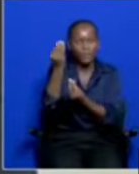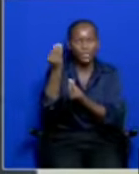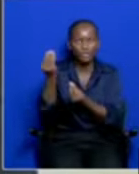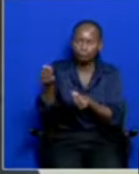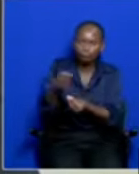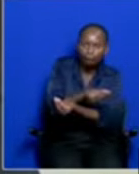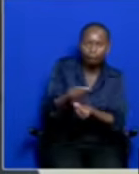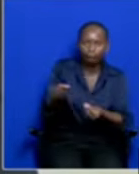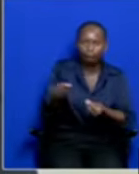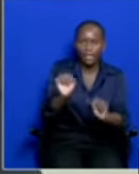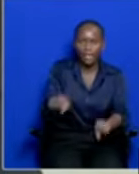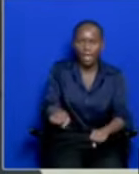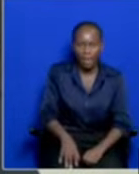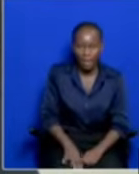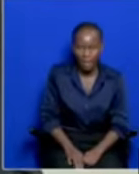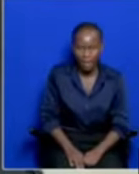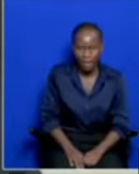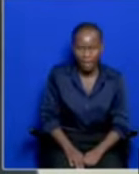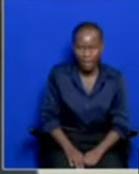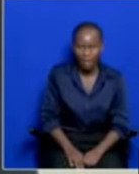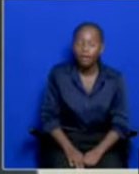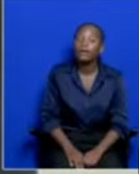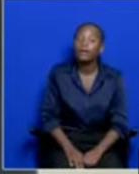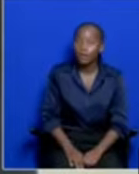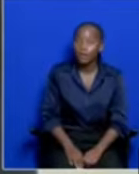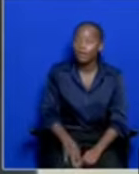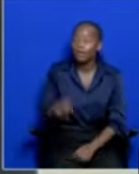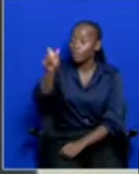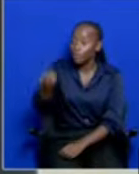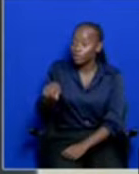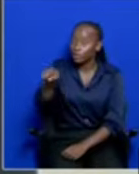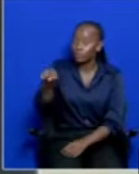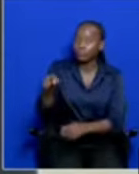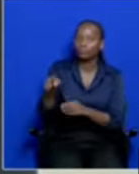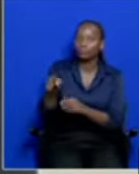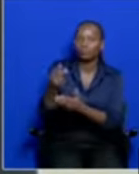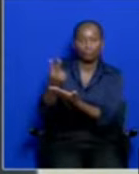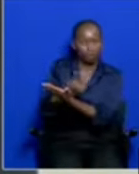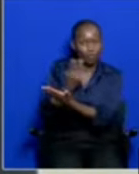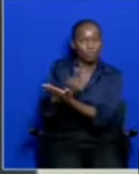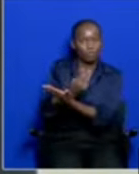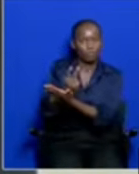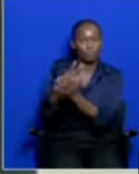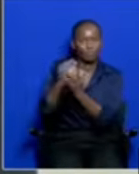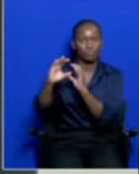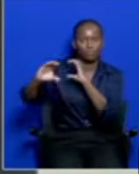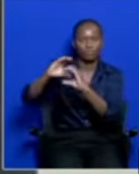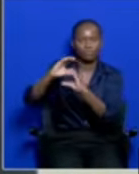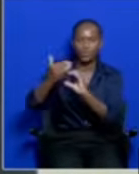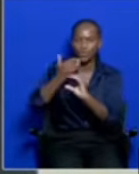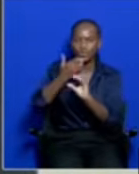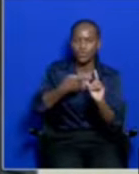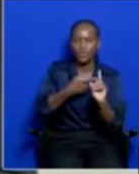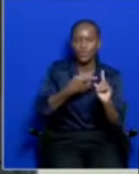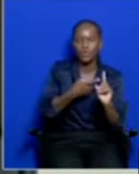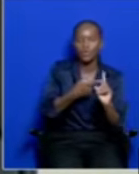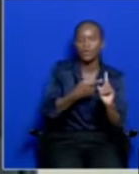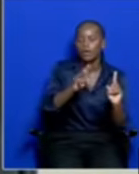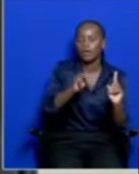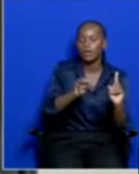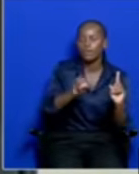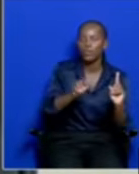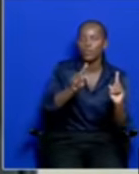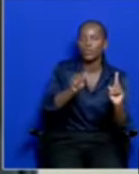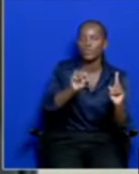usually communicate with us, who is sent, is Binel Musepe, who comes to